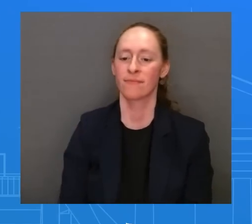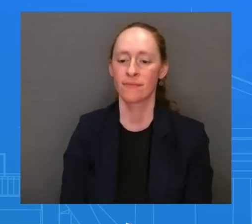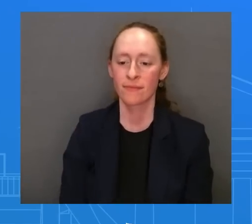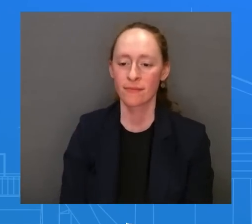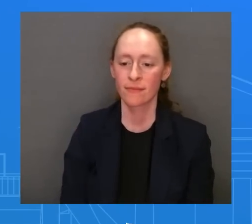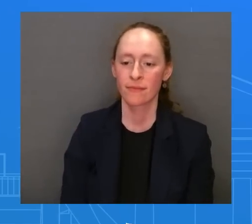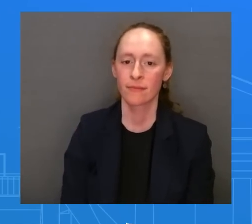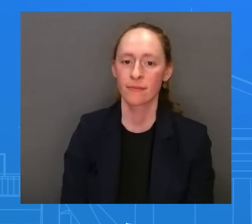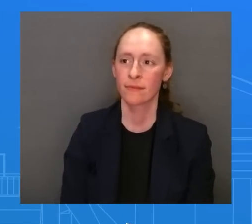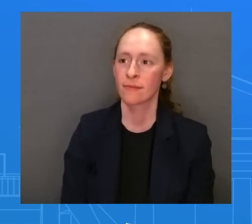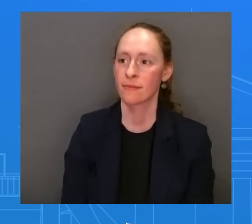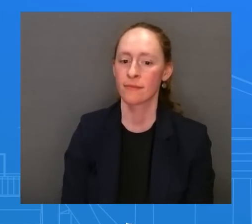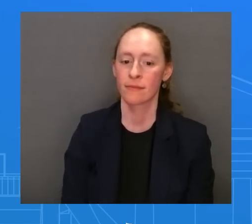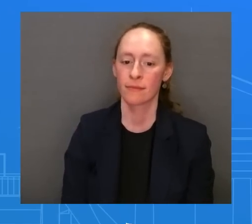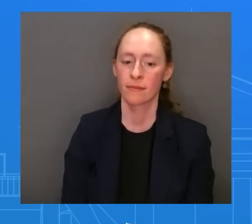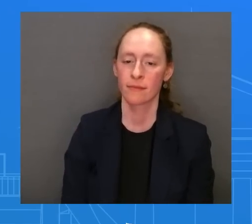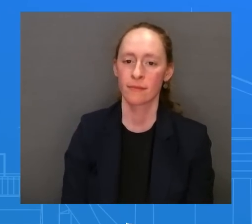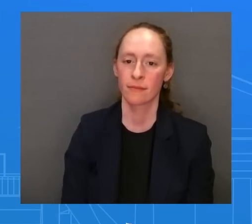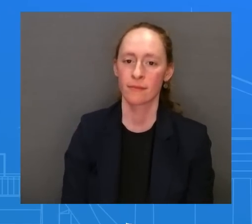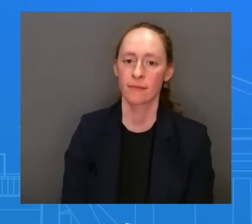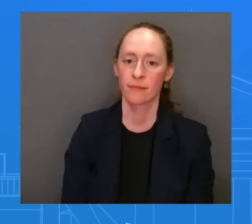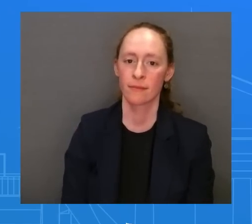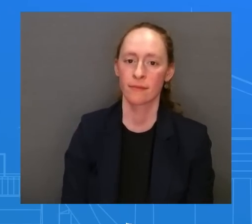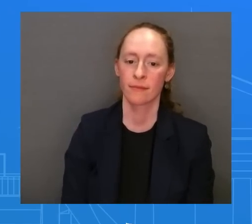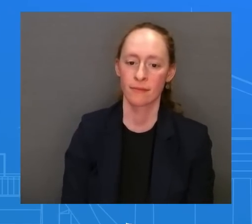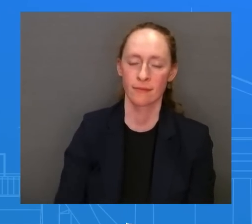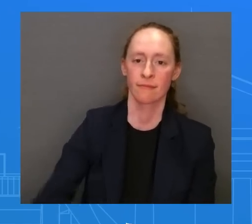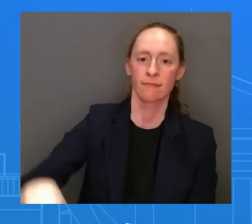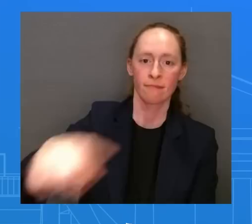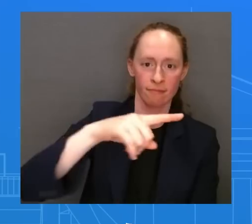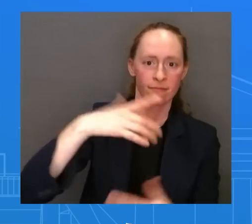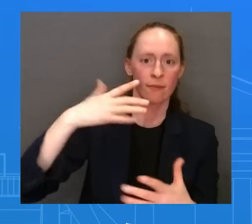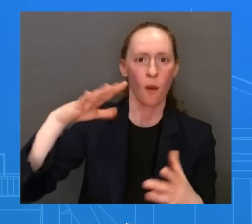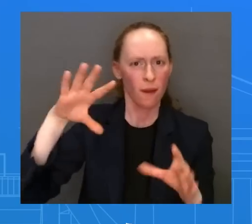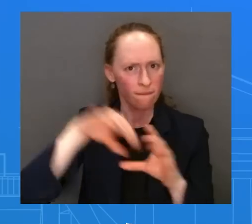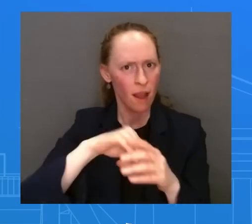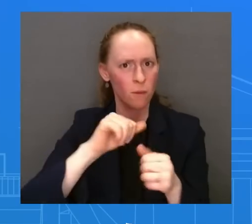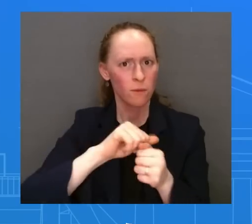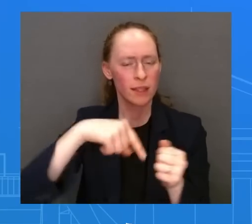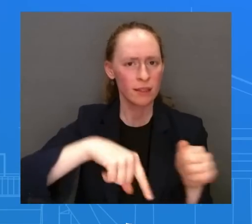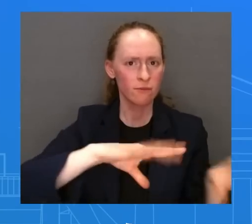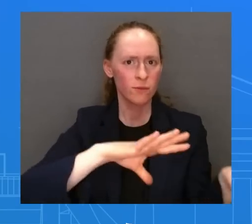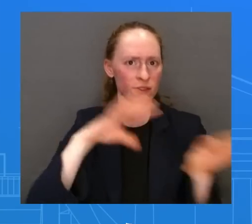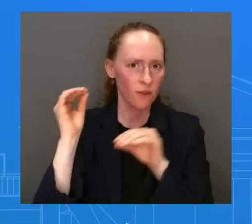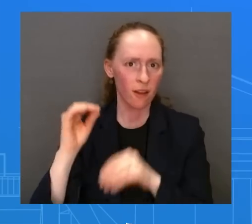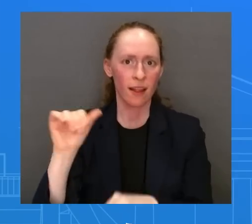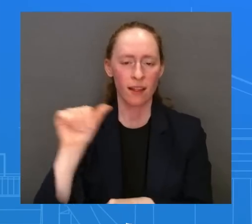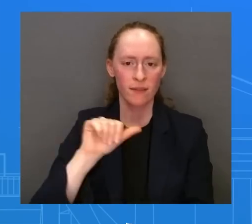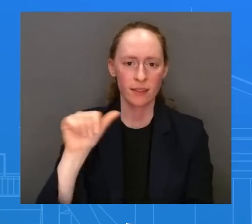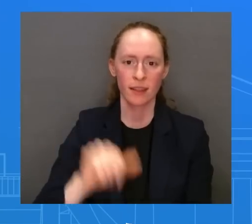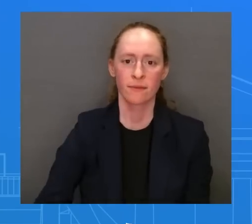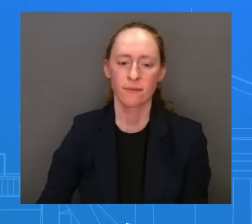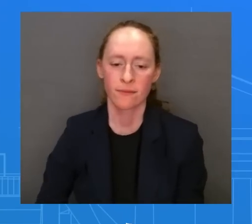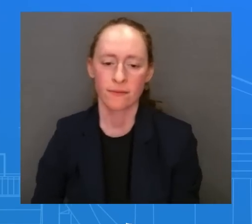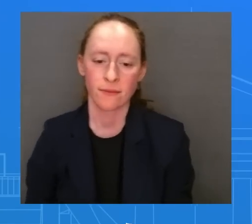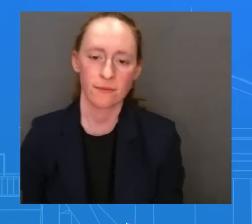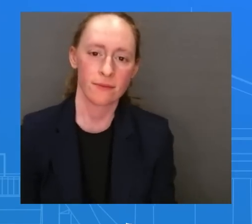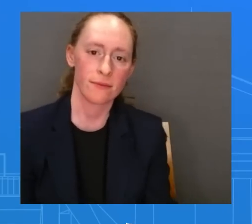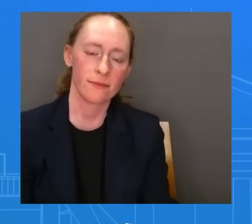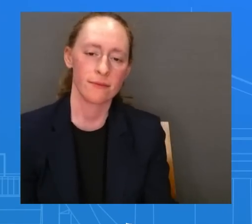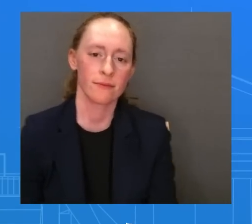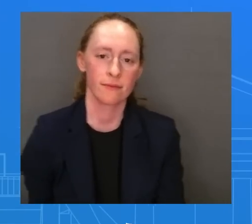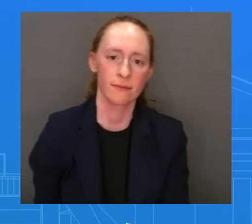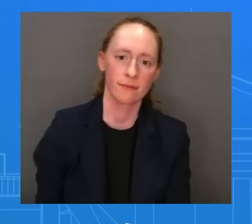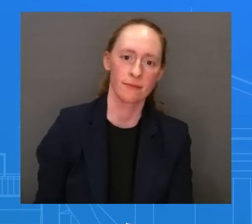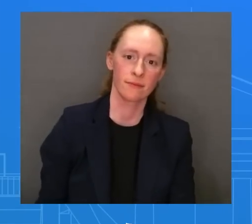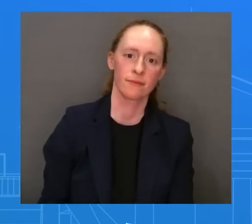most heavily involved in the withdrawal I know of no additional after Action reviews that are being done or or planned to be done uh